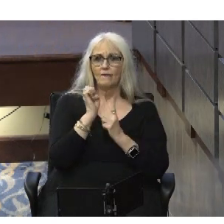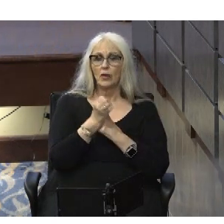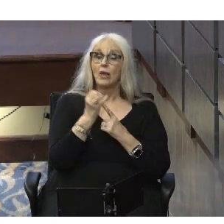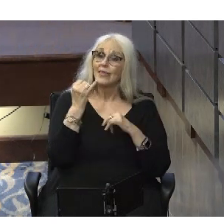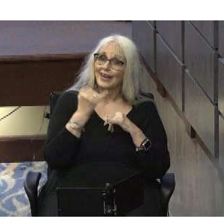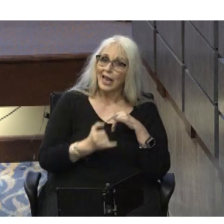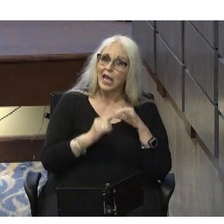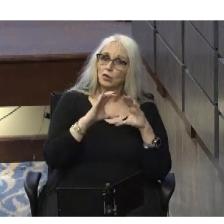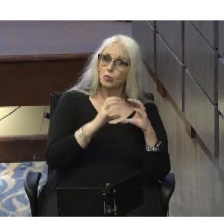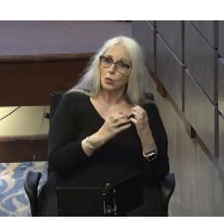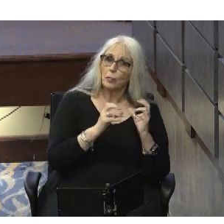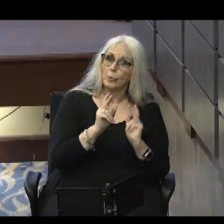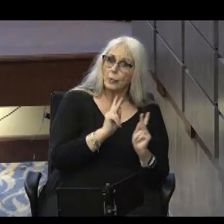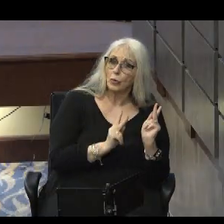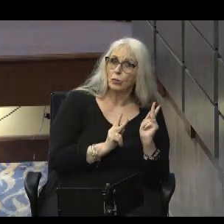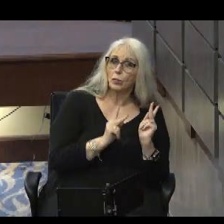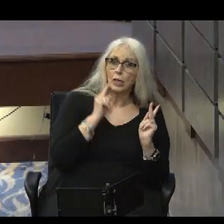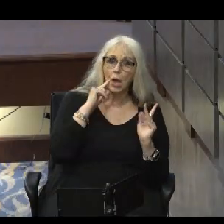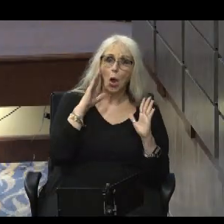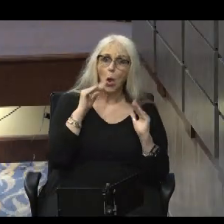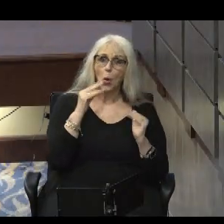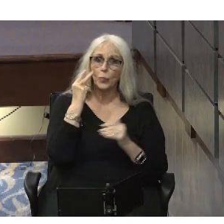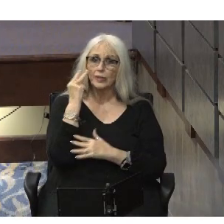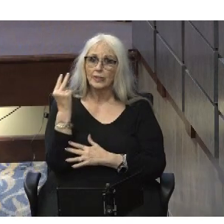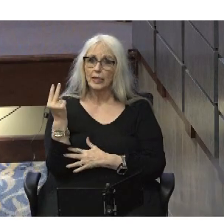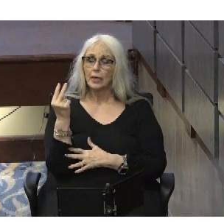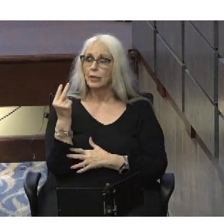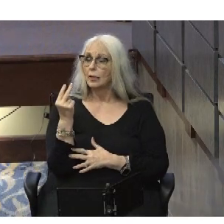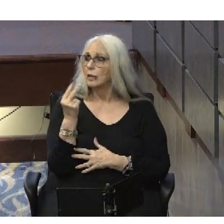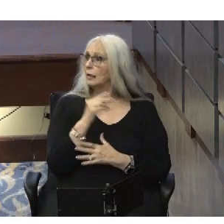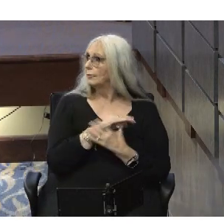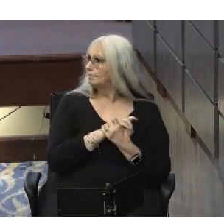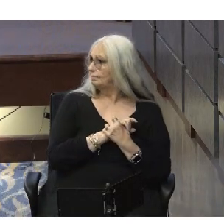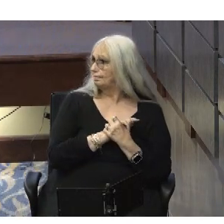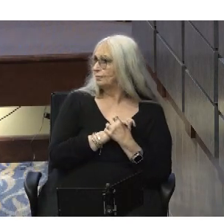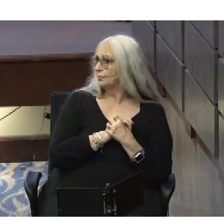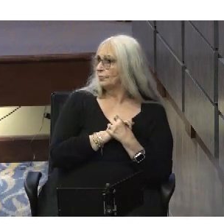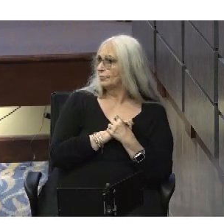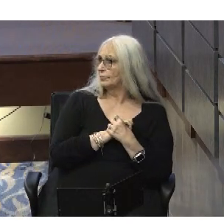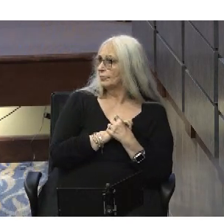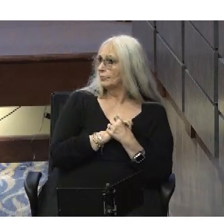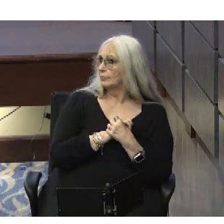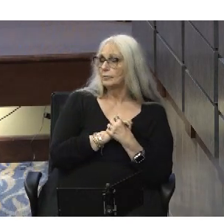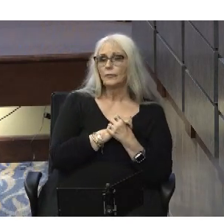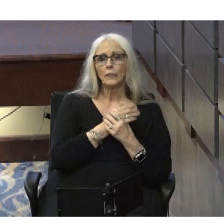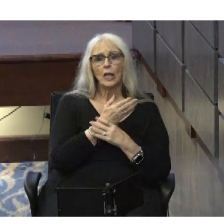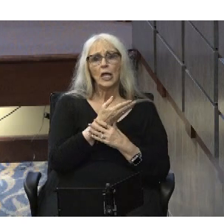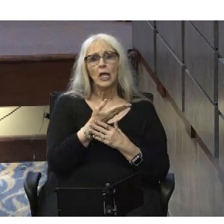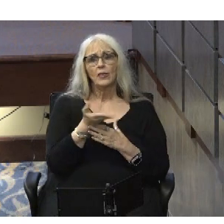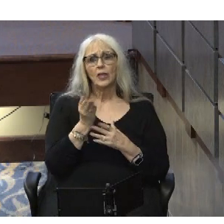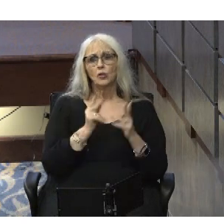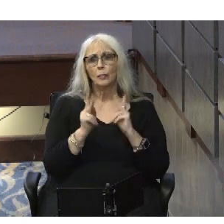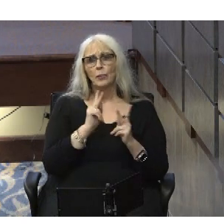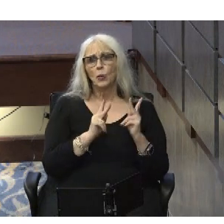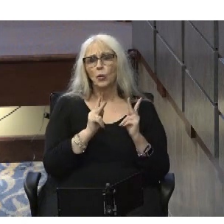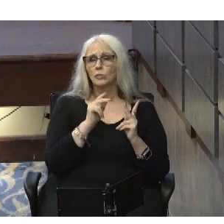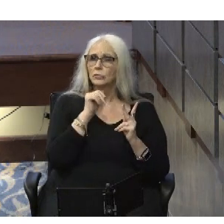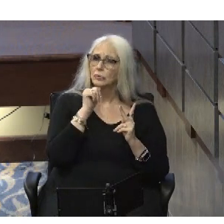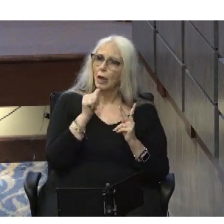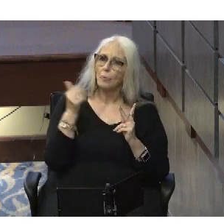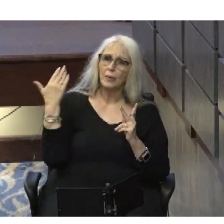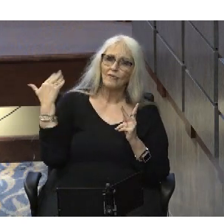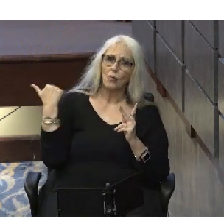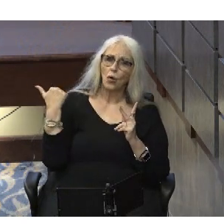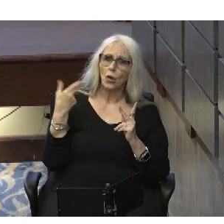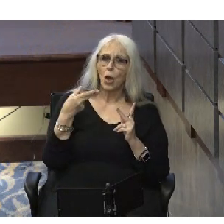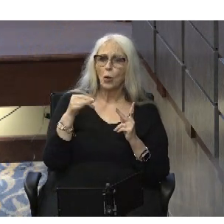see in this development are what we're calling missionals. And these are residents that are not formerly homeless but choose to